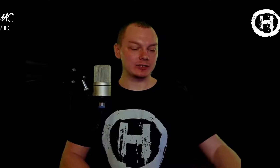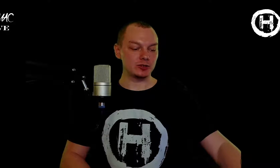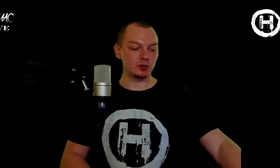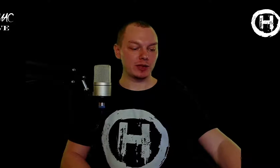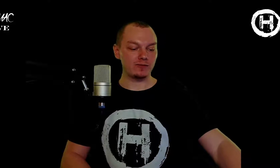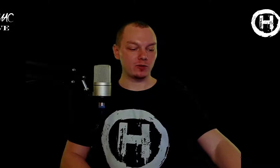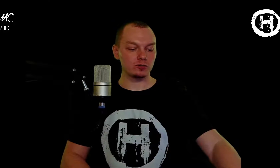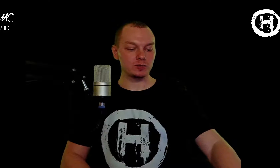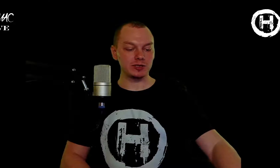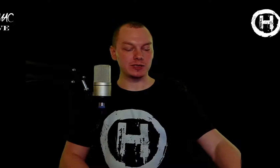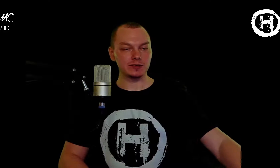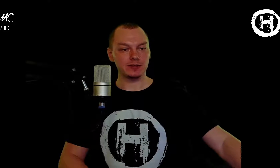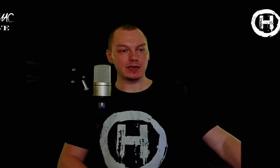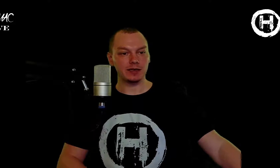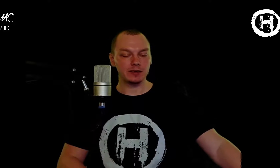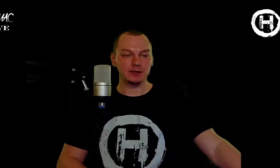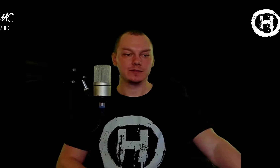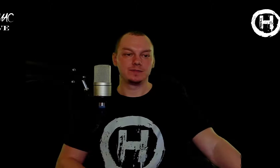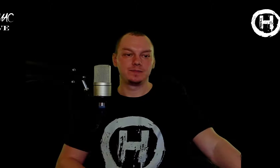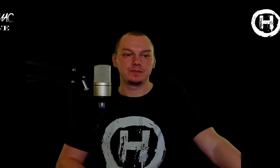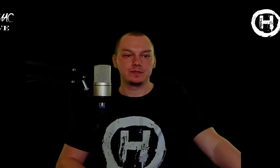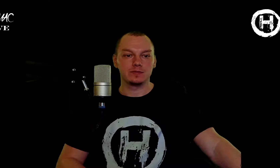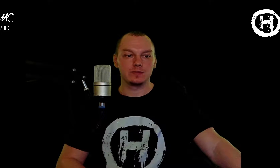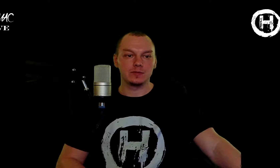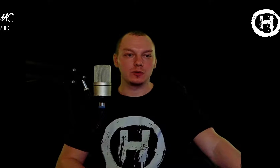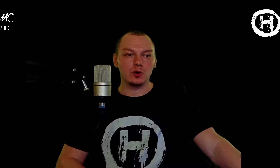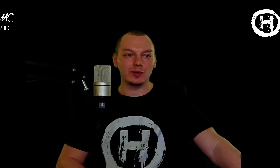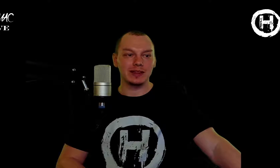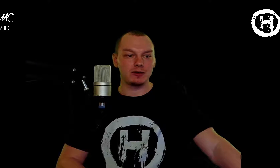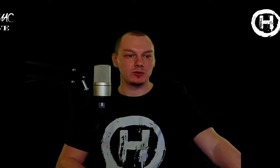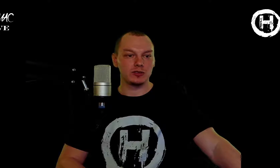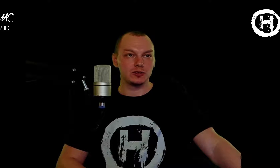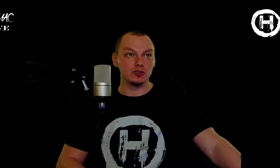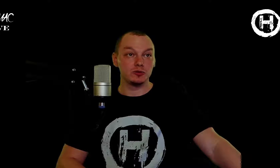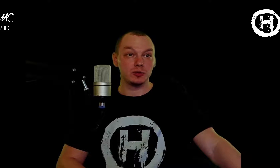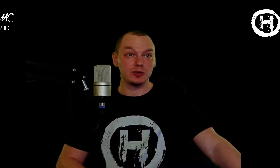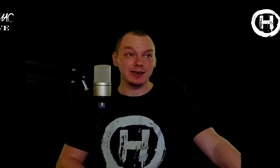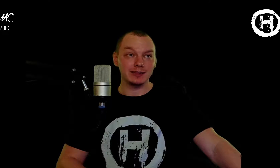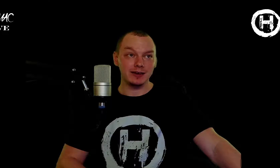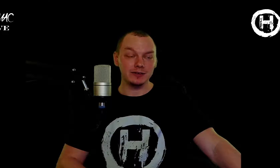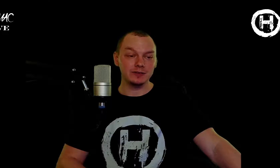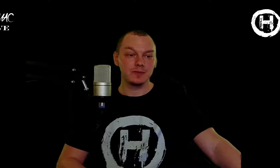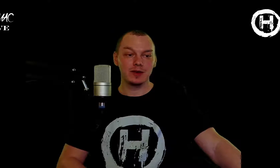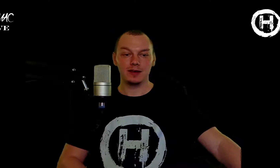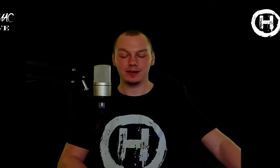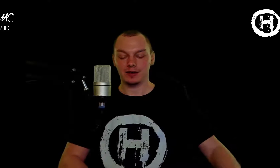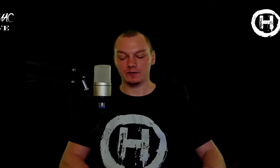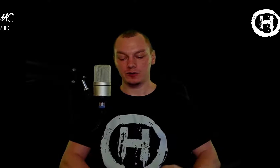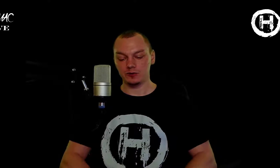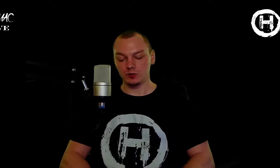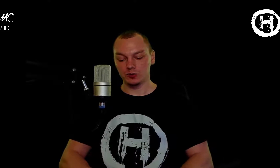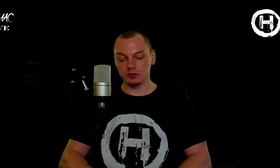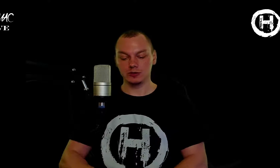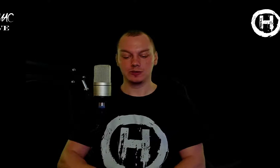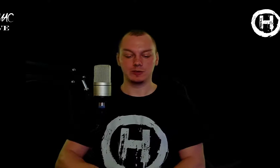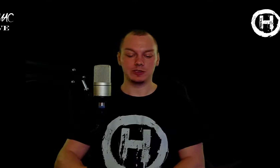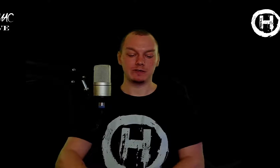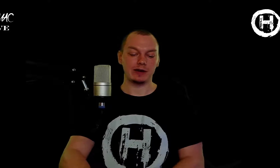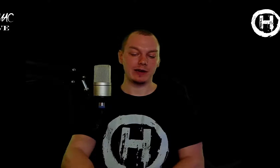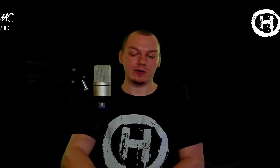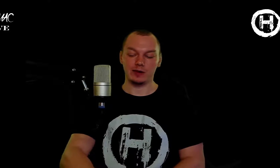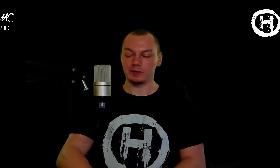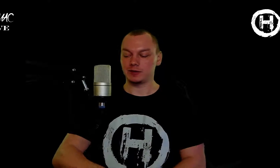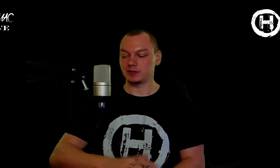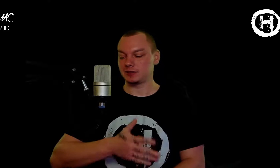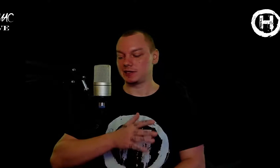the non-YouTube platforms because they don't go in line with the YouTube community guidelines. I got to follow the rules, especially